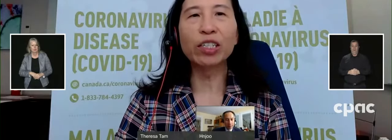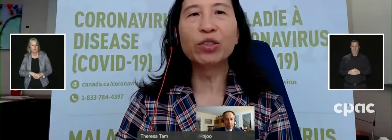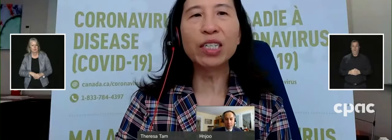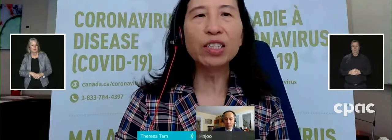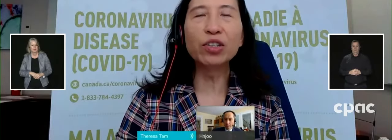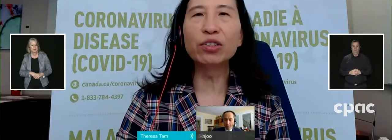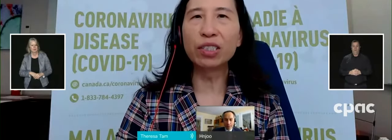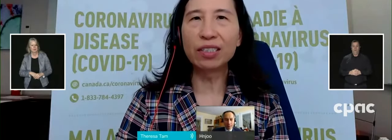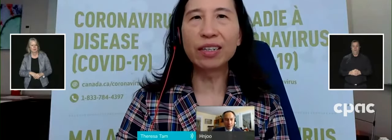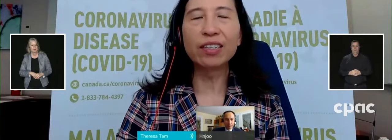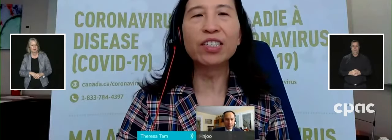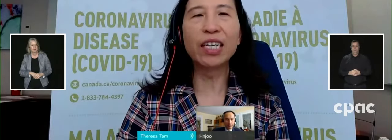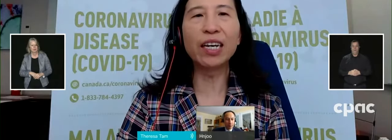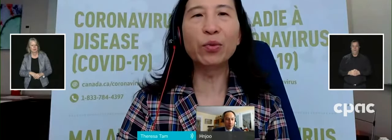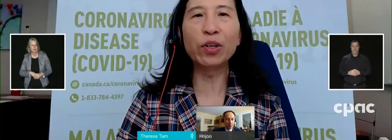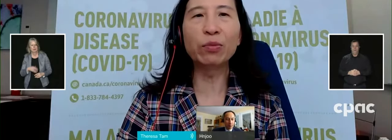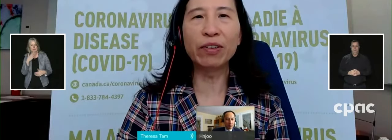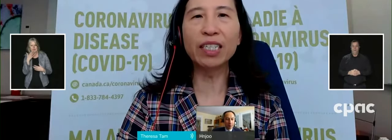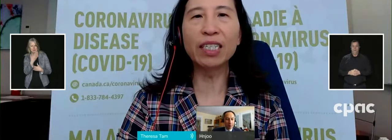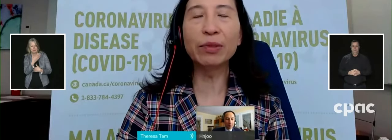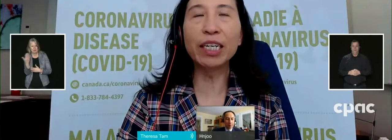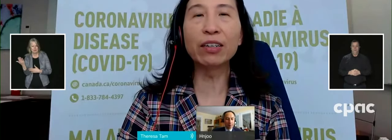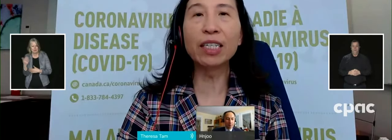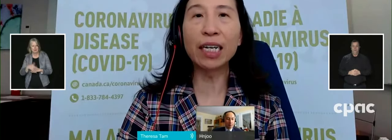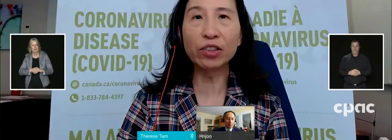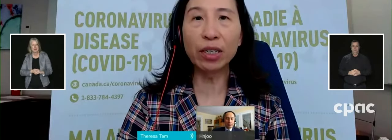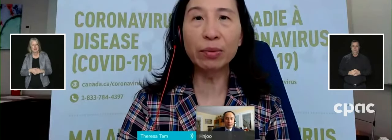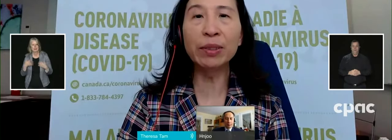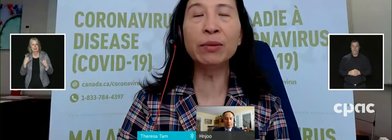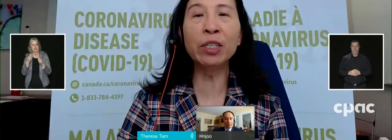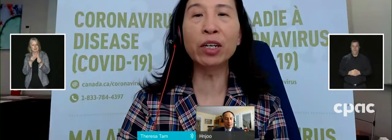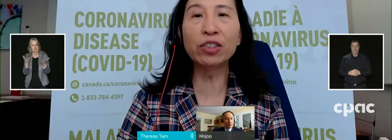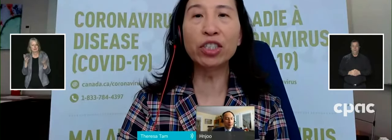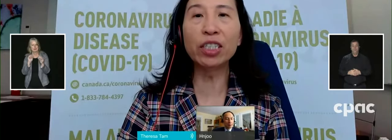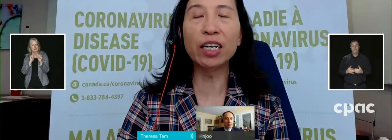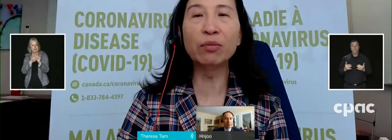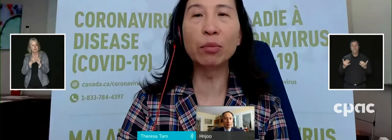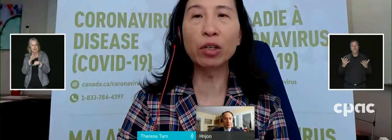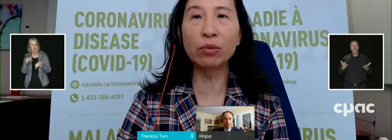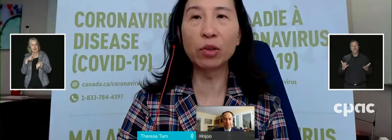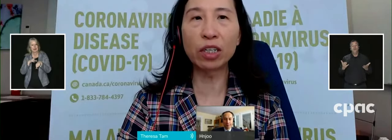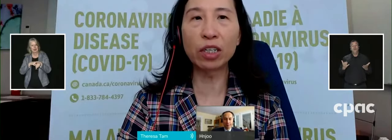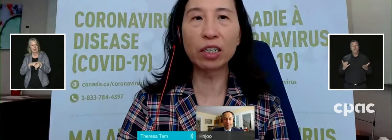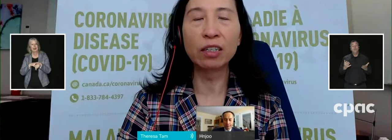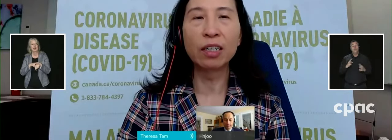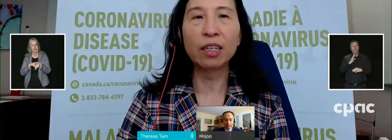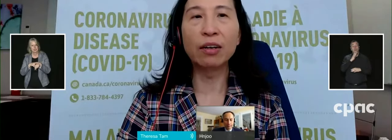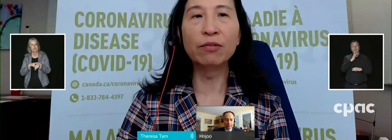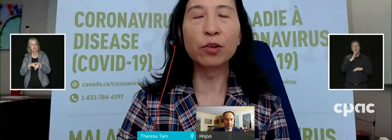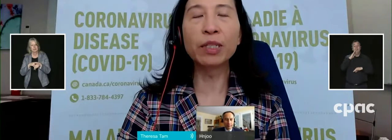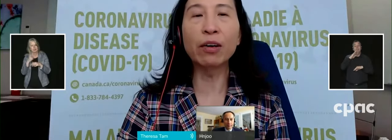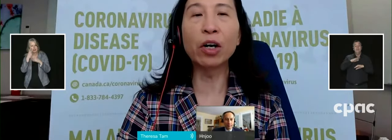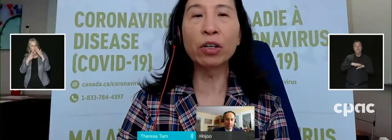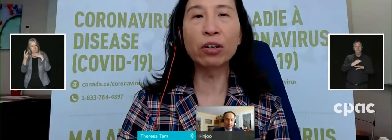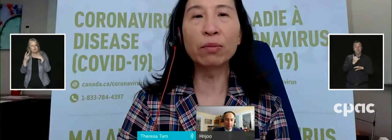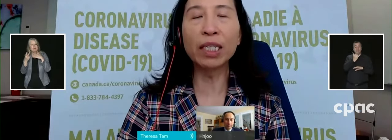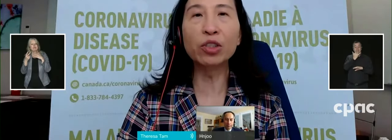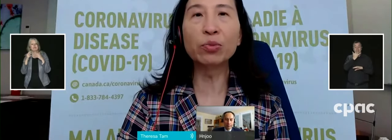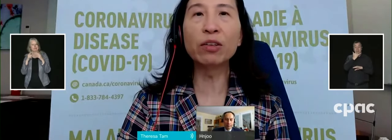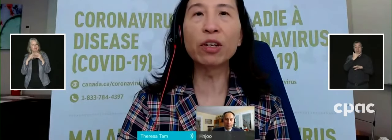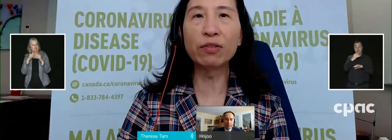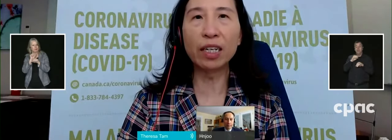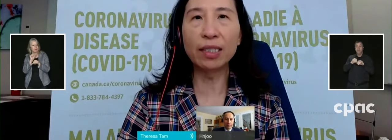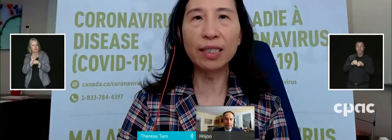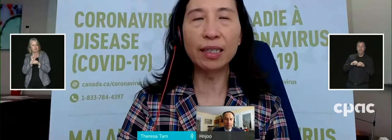And bonjour à toutes et à tous. Today, we'll provide an update on the national epidemiology and modeling work that informs our